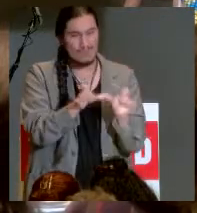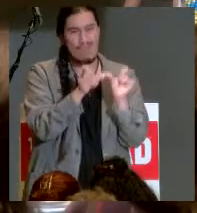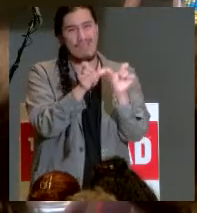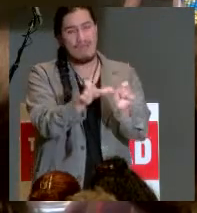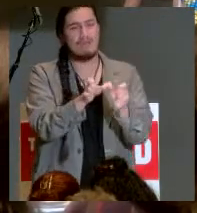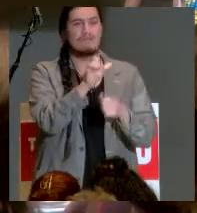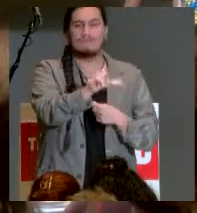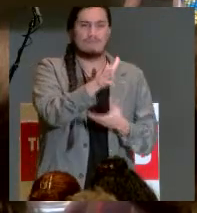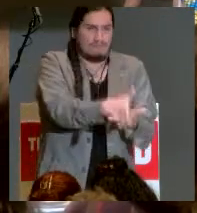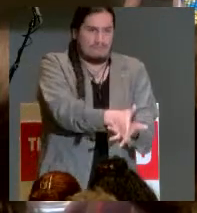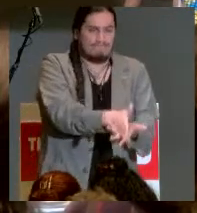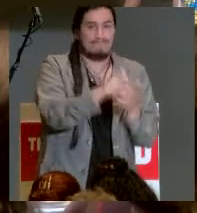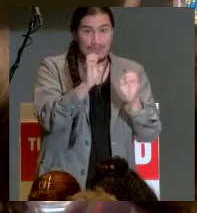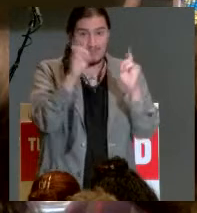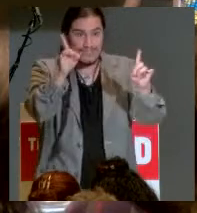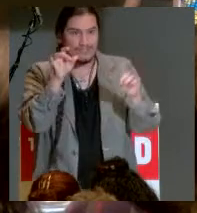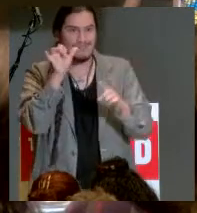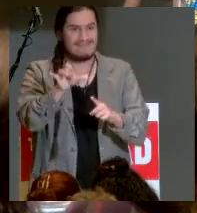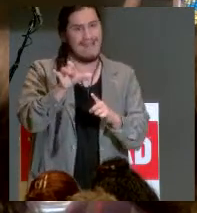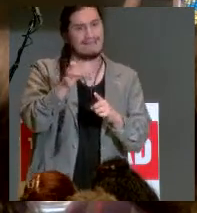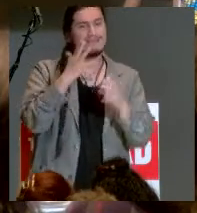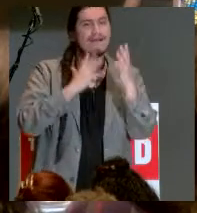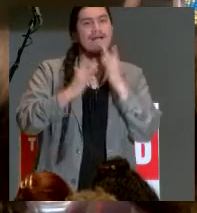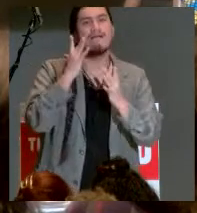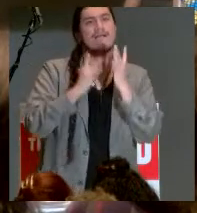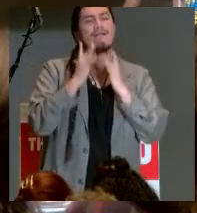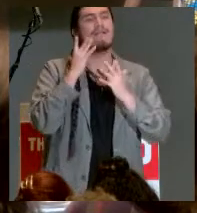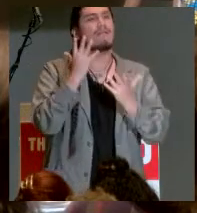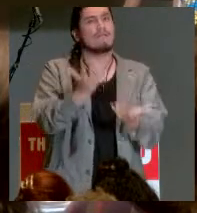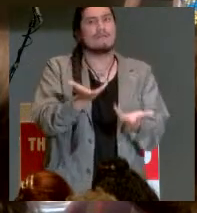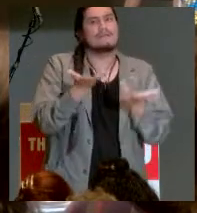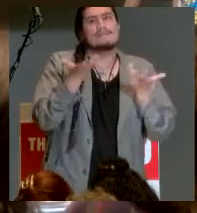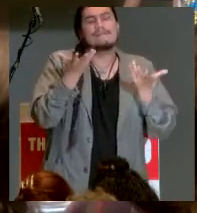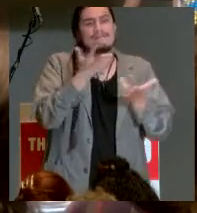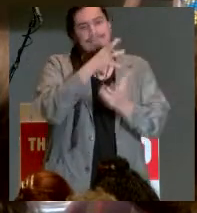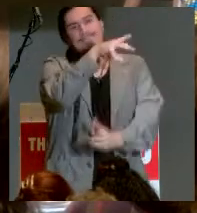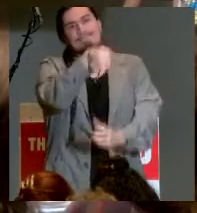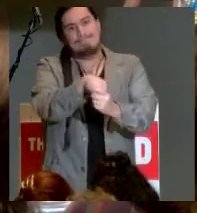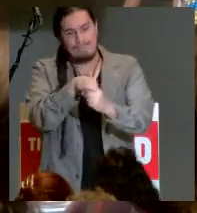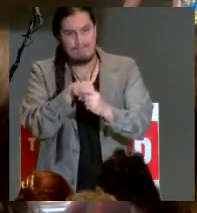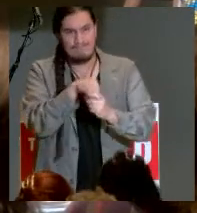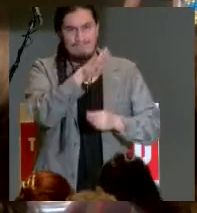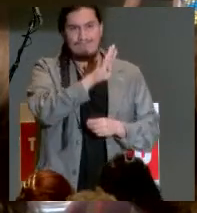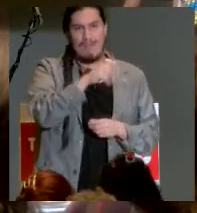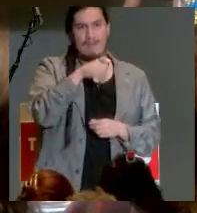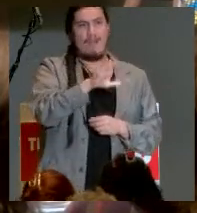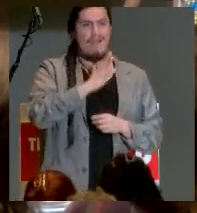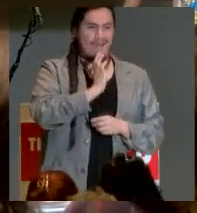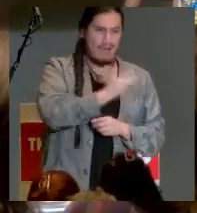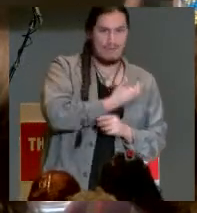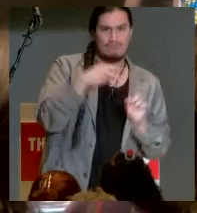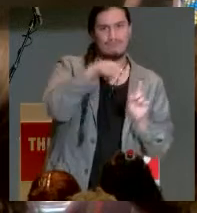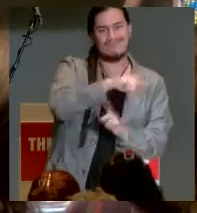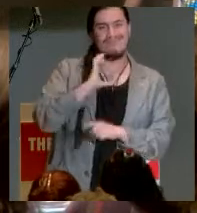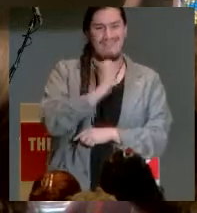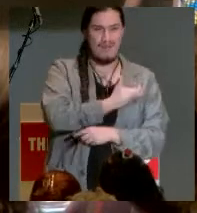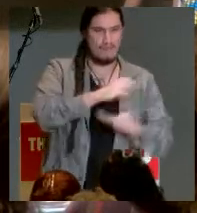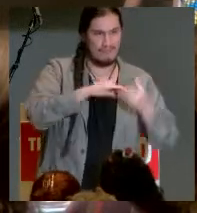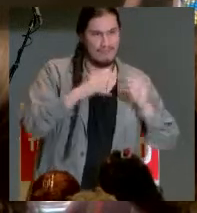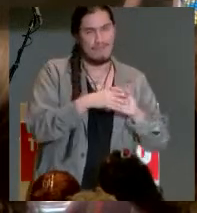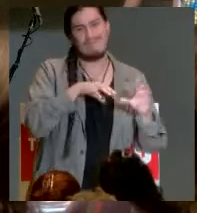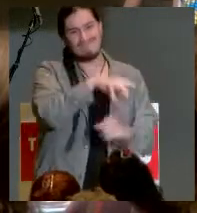racism, education and its lack of incorporating the BIPOC narrative or incorporating the